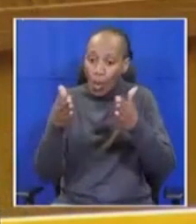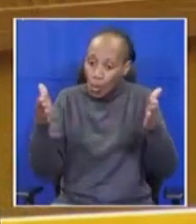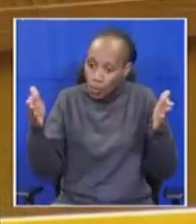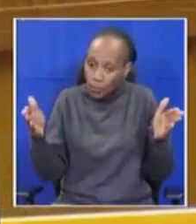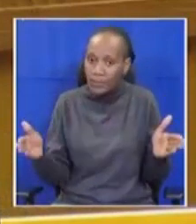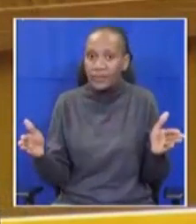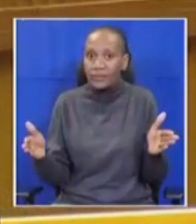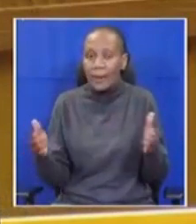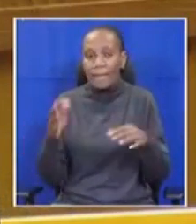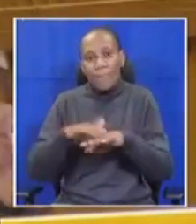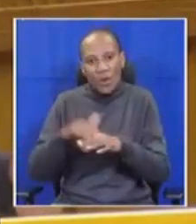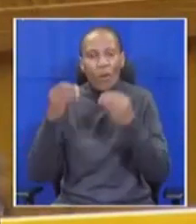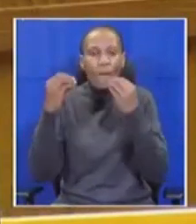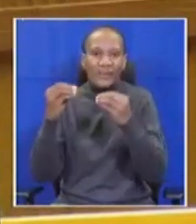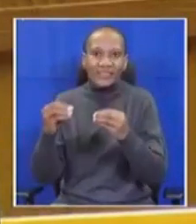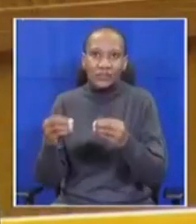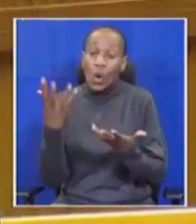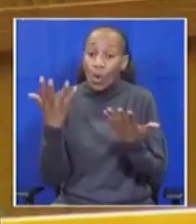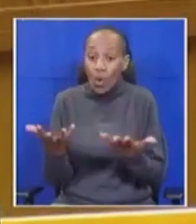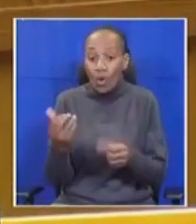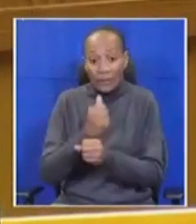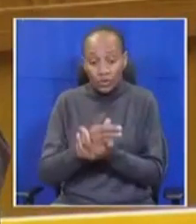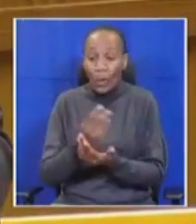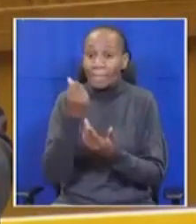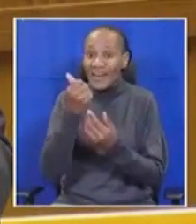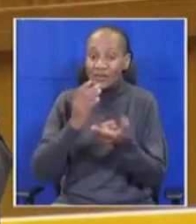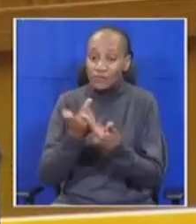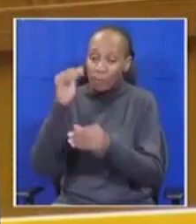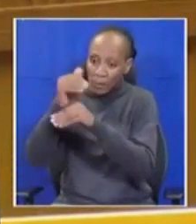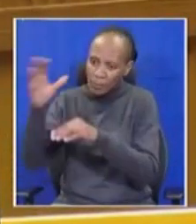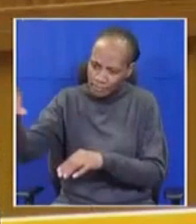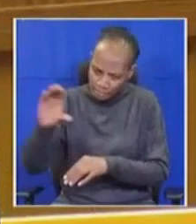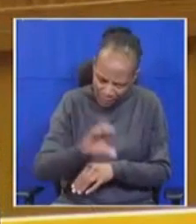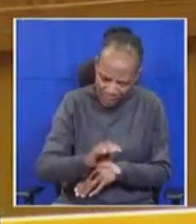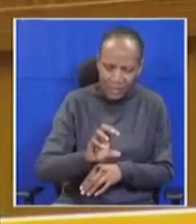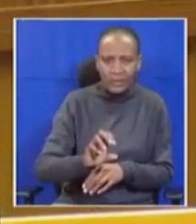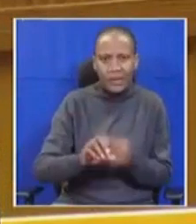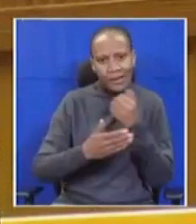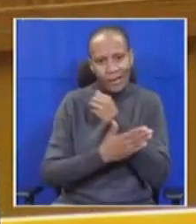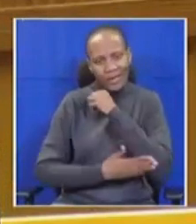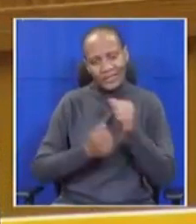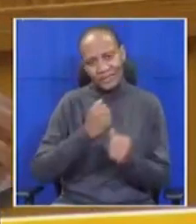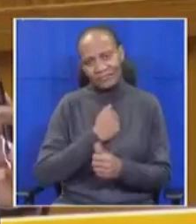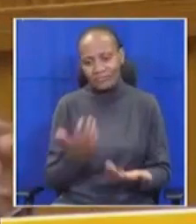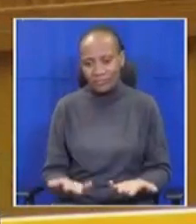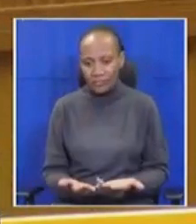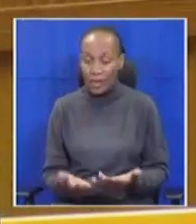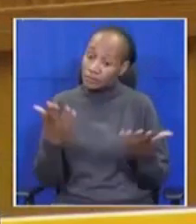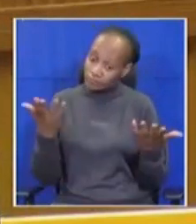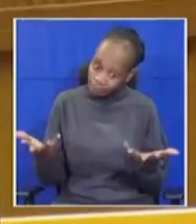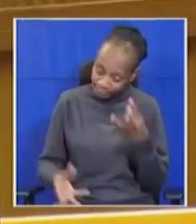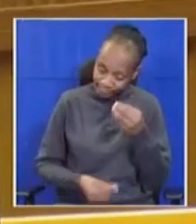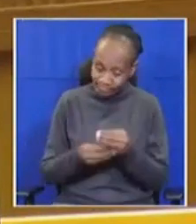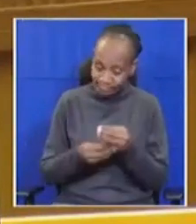the investment or the money pool in our country. And in fact, Honourable Shivambu, what we should really be looking